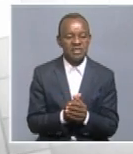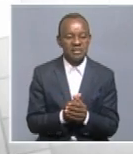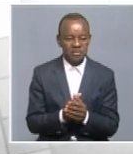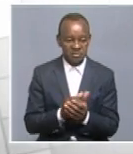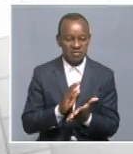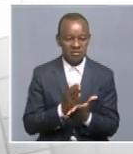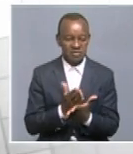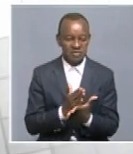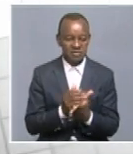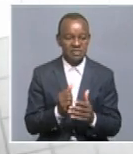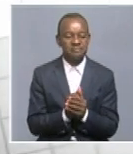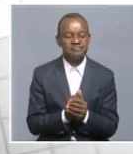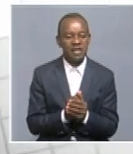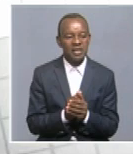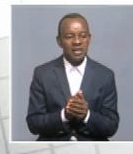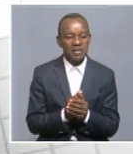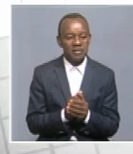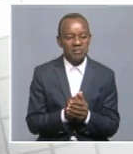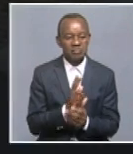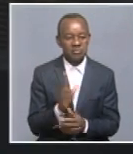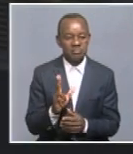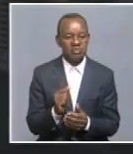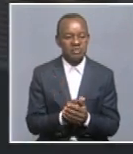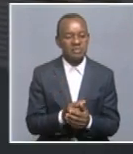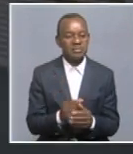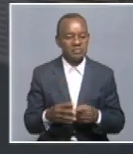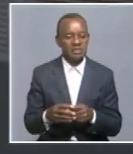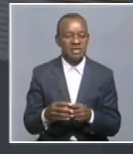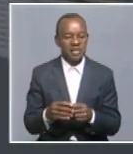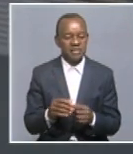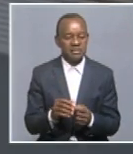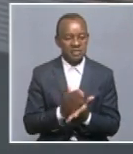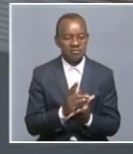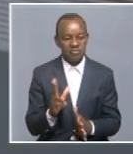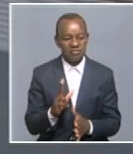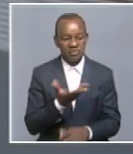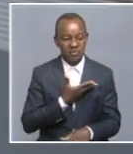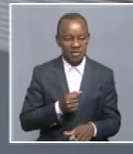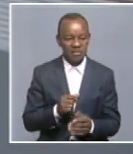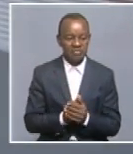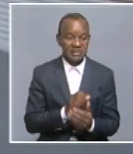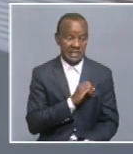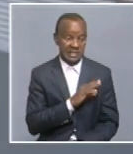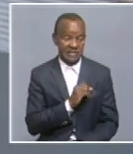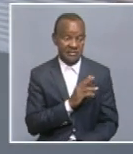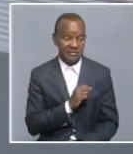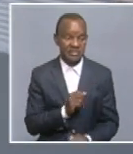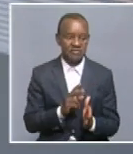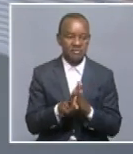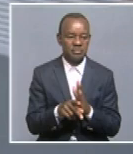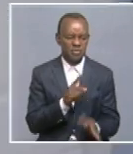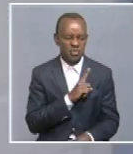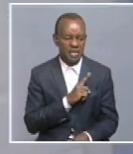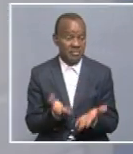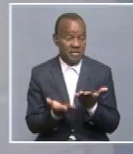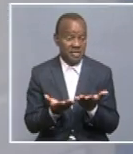jobs. So, and most especially men. Men will be harassed at workplaces, but then they have got the pride to think that if I